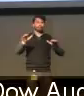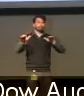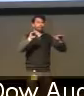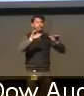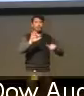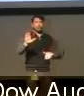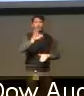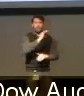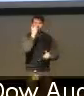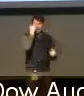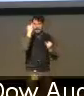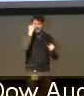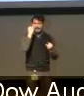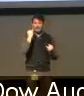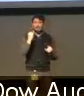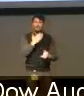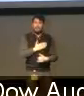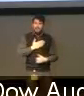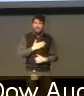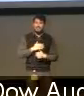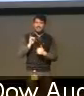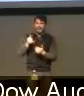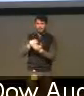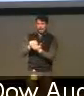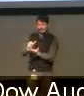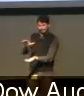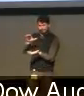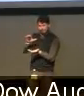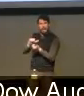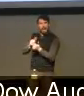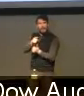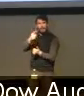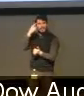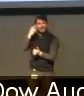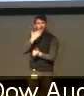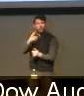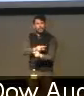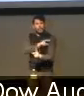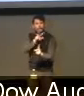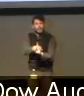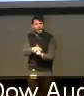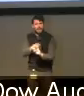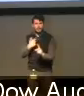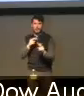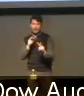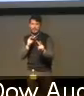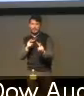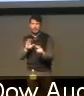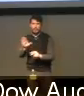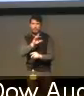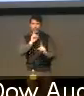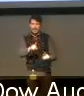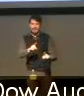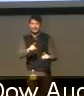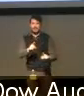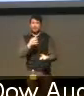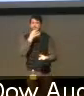do think of how we would use these funds for you on the front lines, and we look forward to hearing from you when that email goes out. Thank you all very